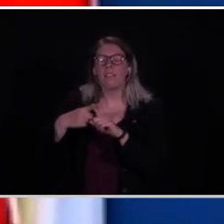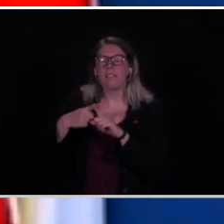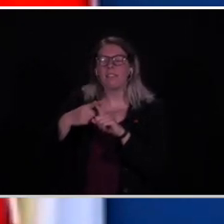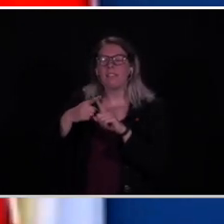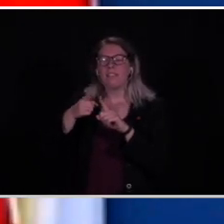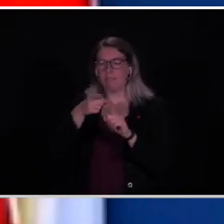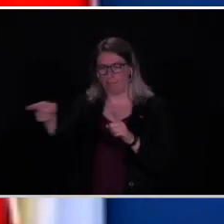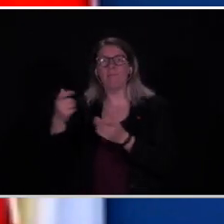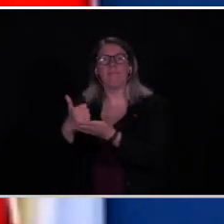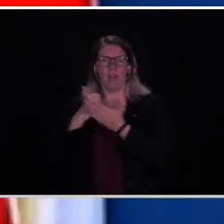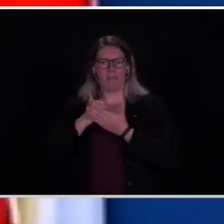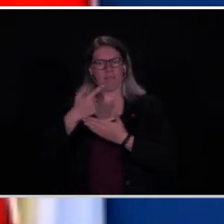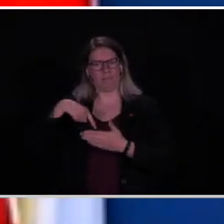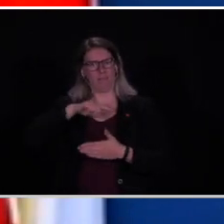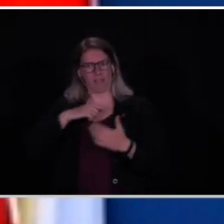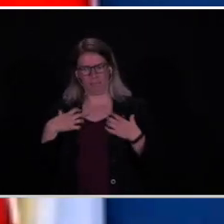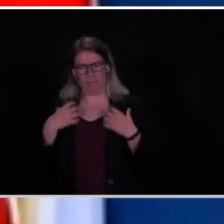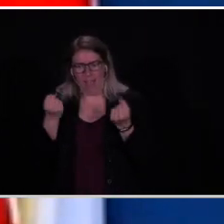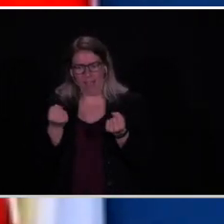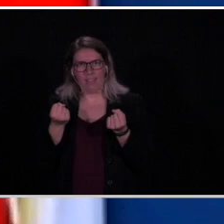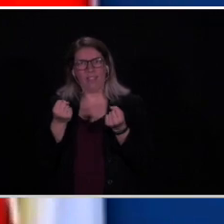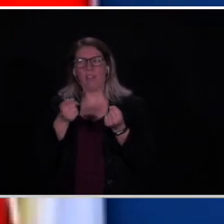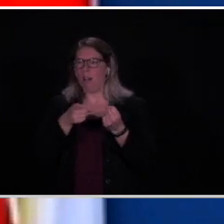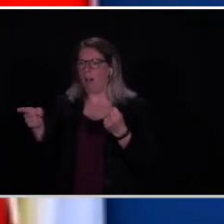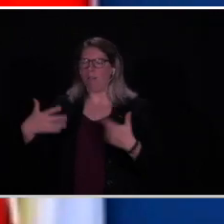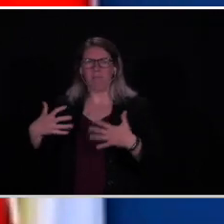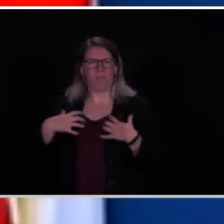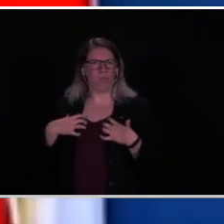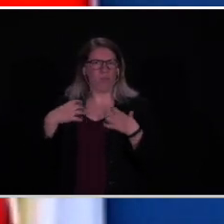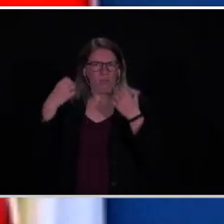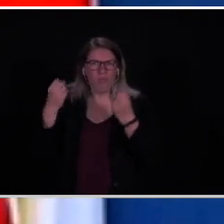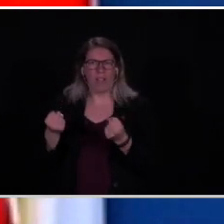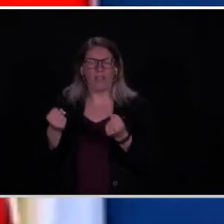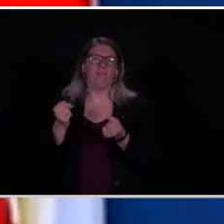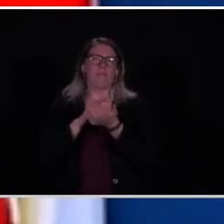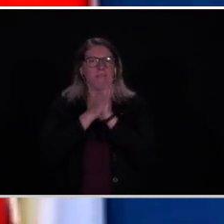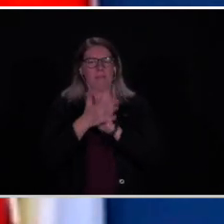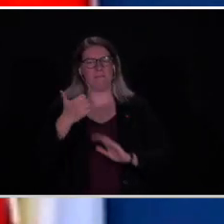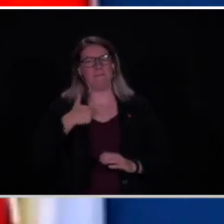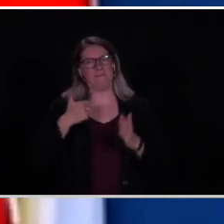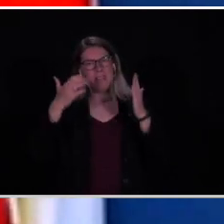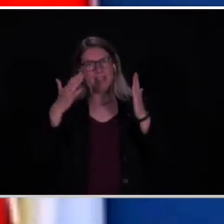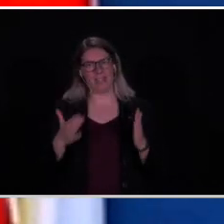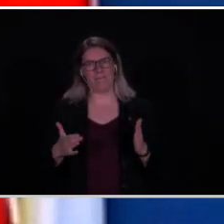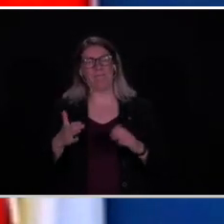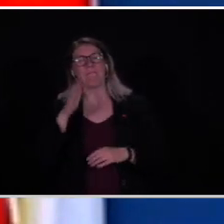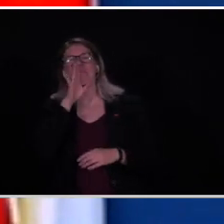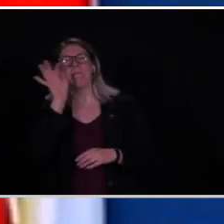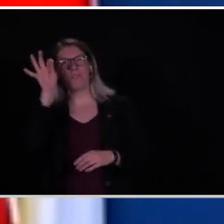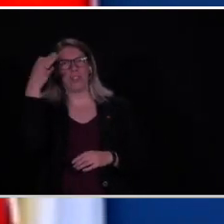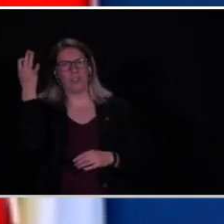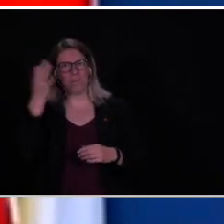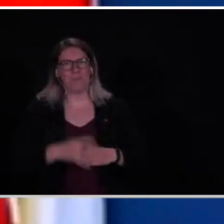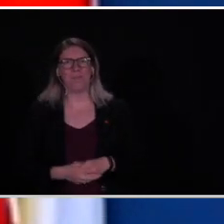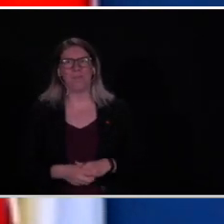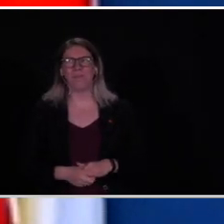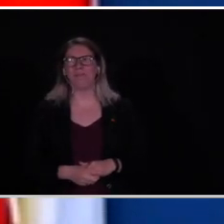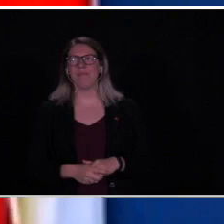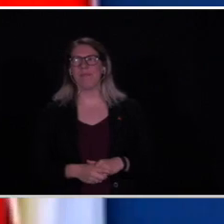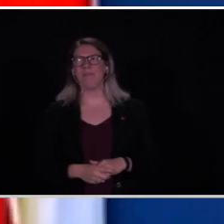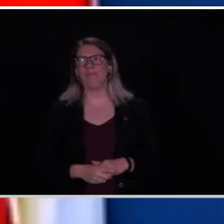well, embrace the spirit of what it truly means to be Canadian. Je voudrais simplement dire pour